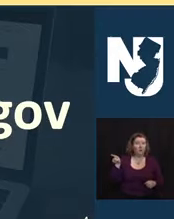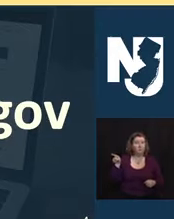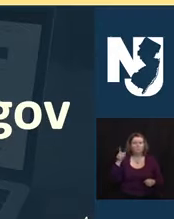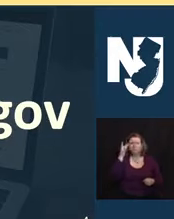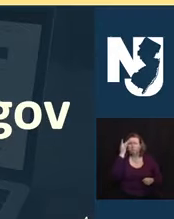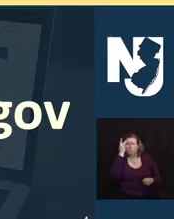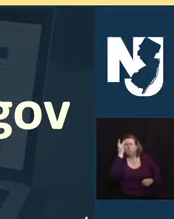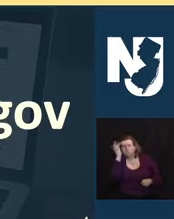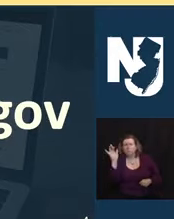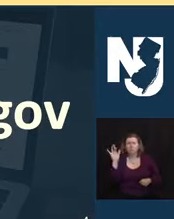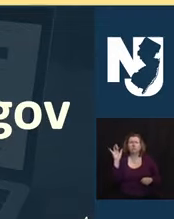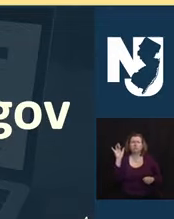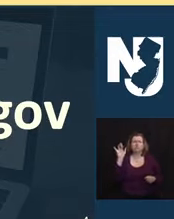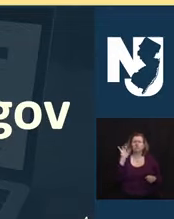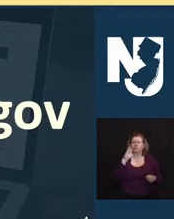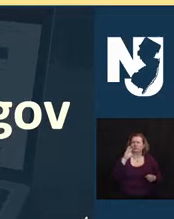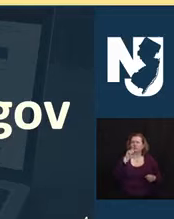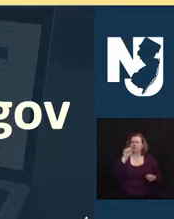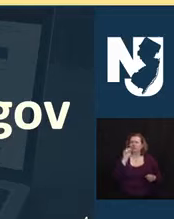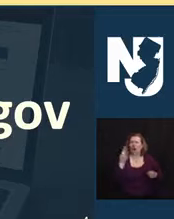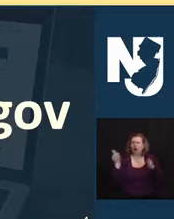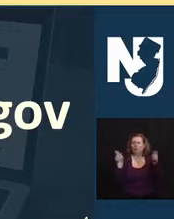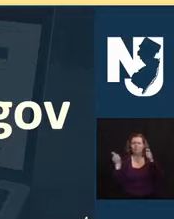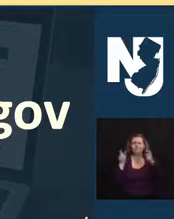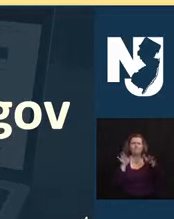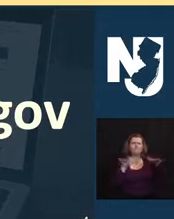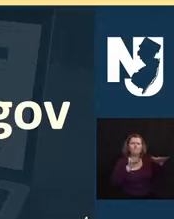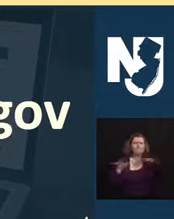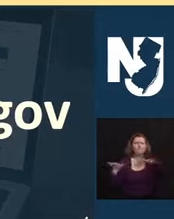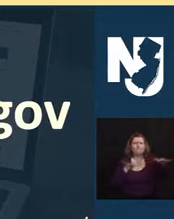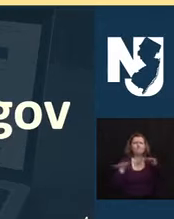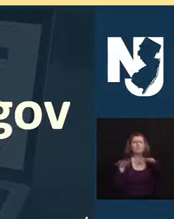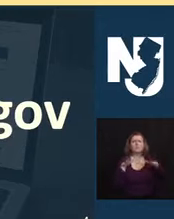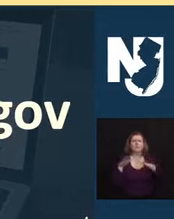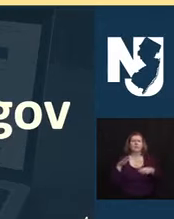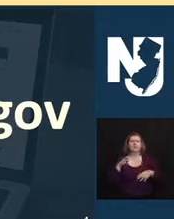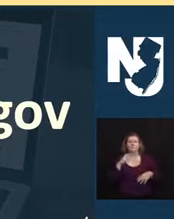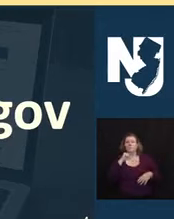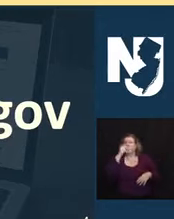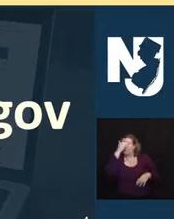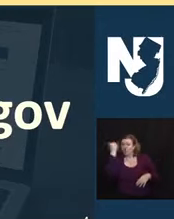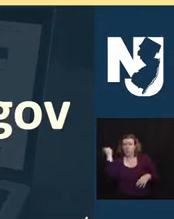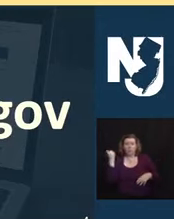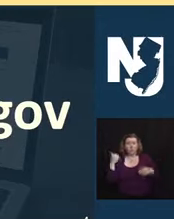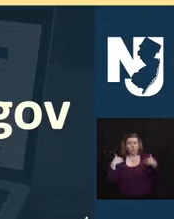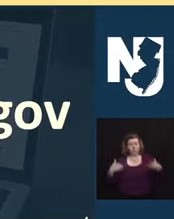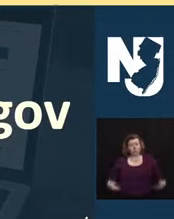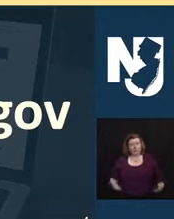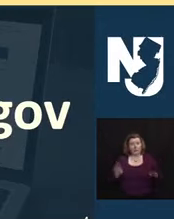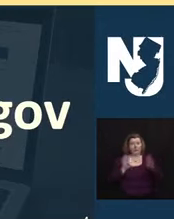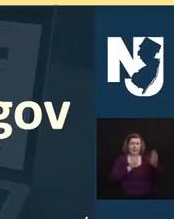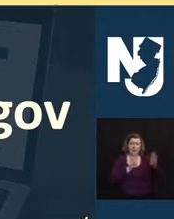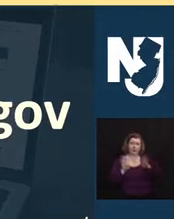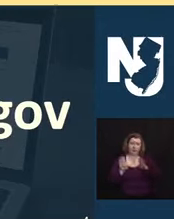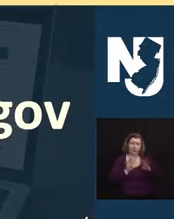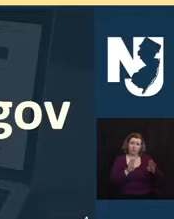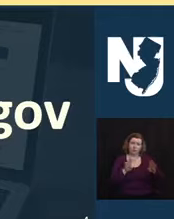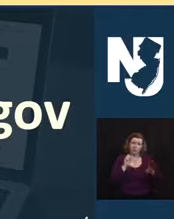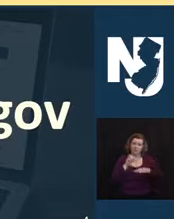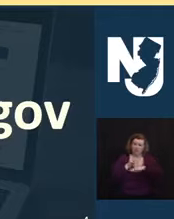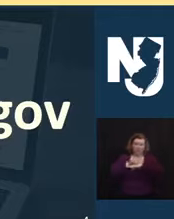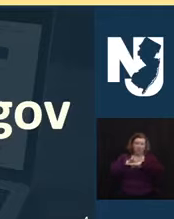and Judy, I remember you and I talked about this, and he said, remember, don't forget one thing here. Human behavior can bend these